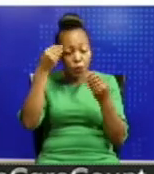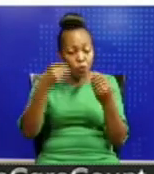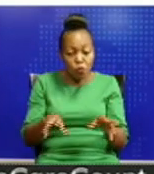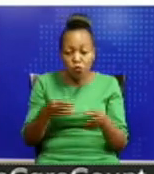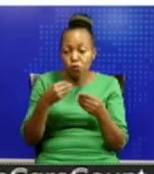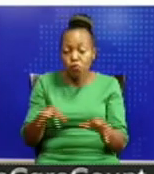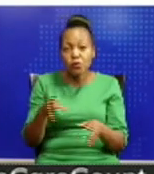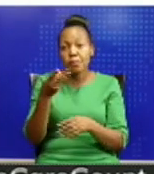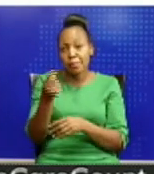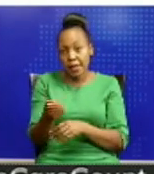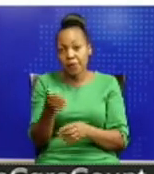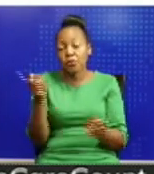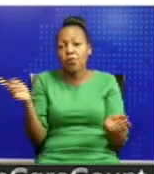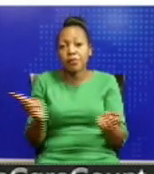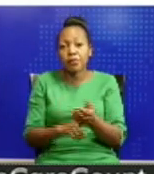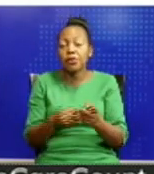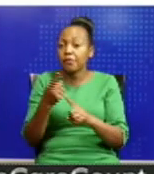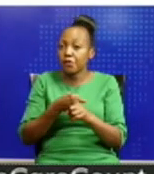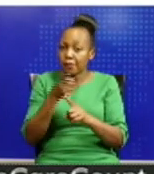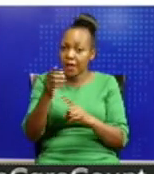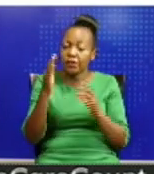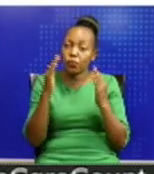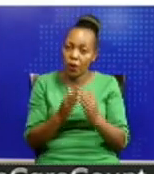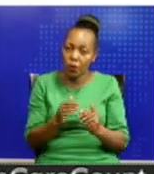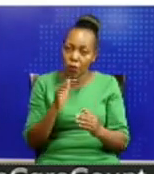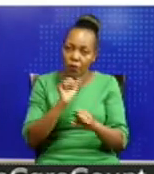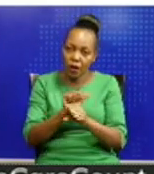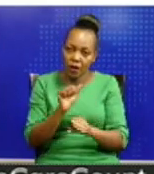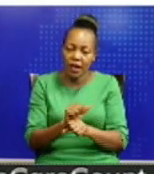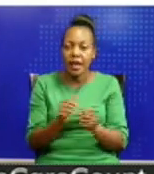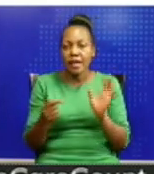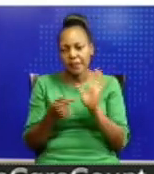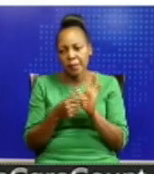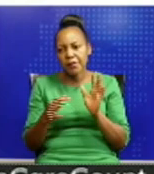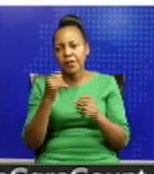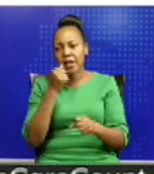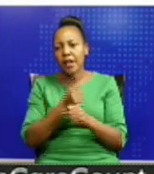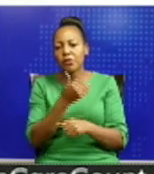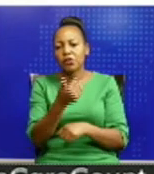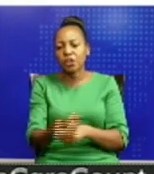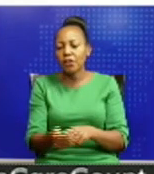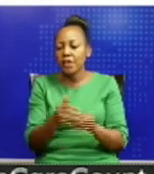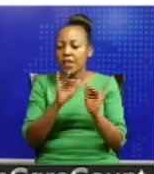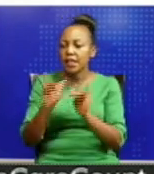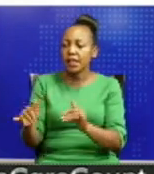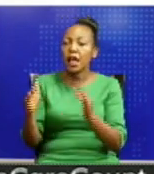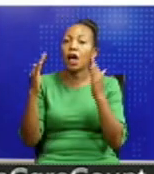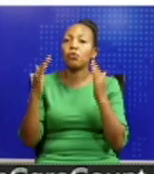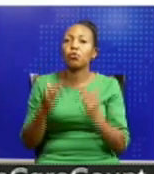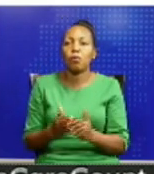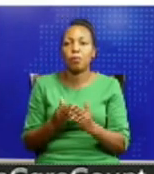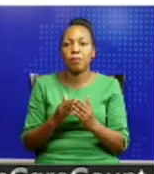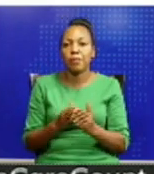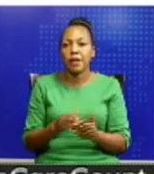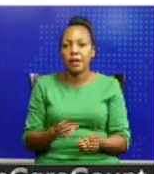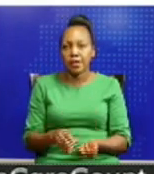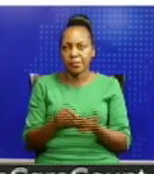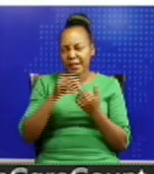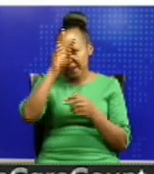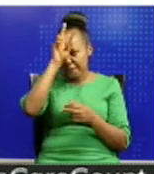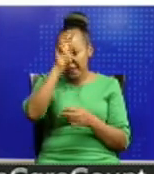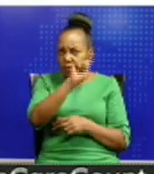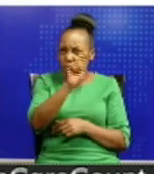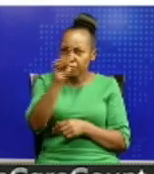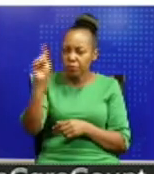revenue it will have generated. For example, if the girl child is left at home, especially like in the village